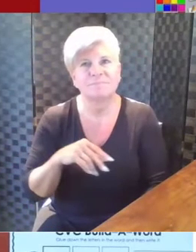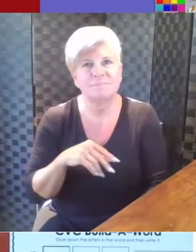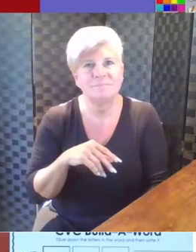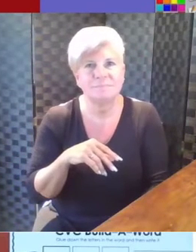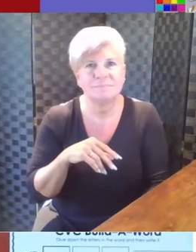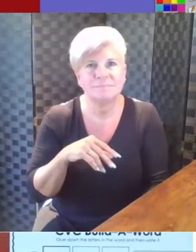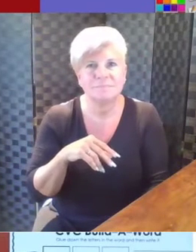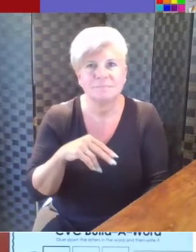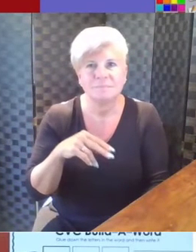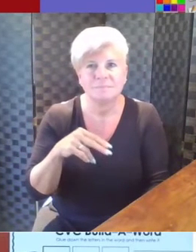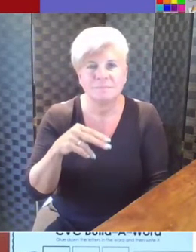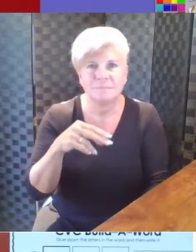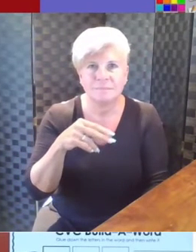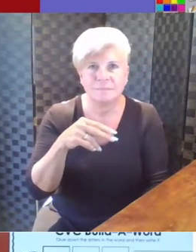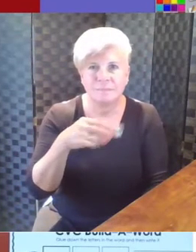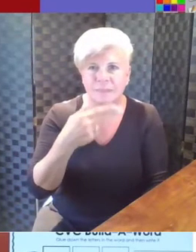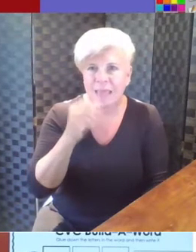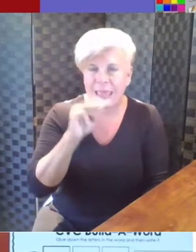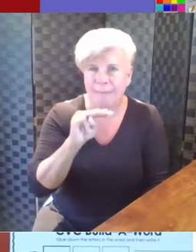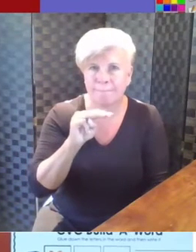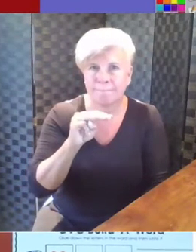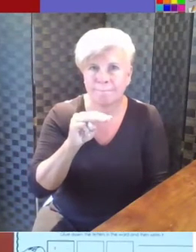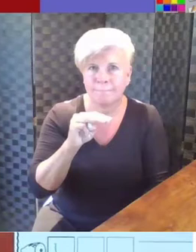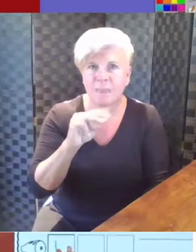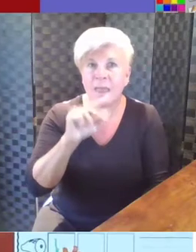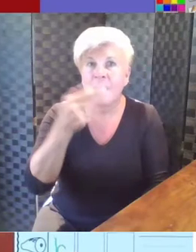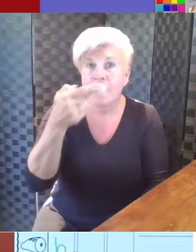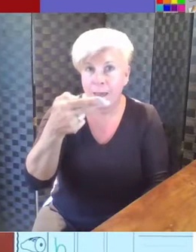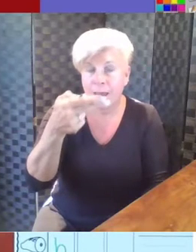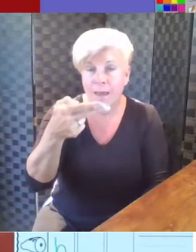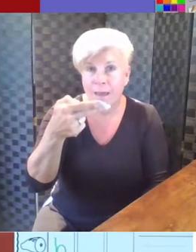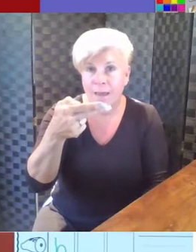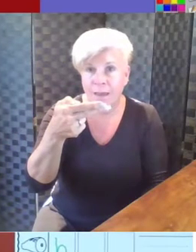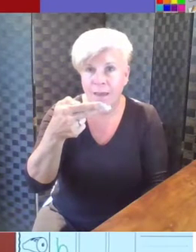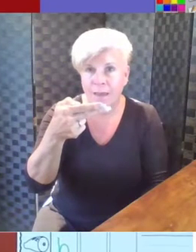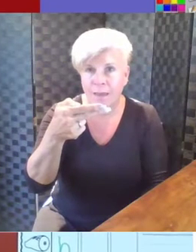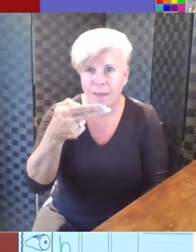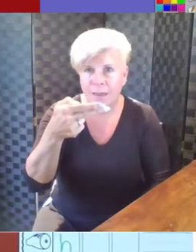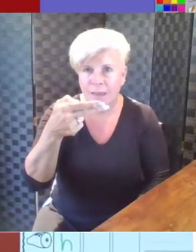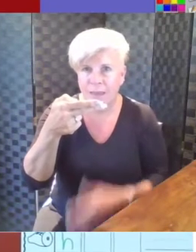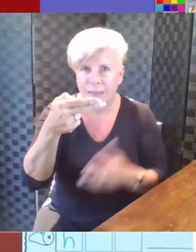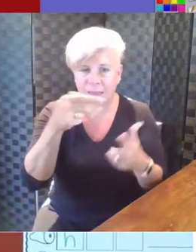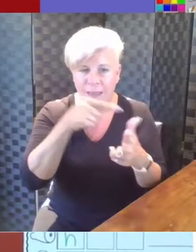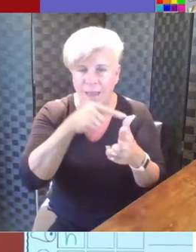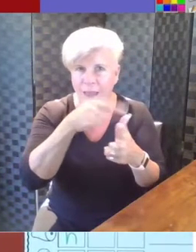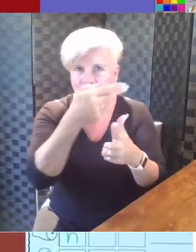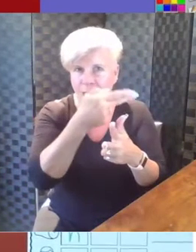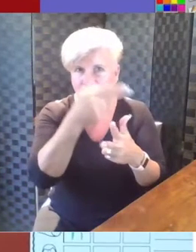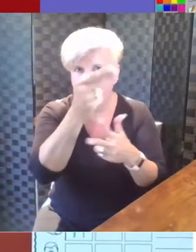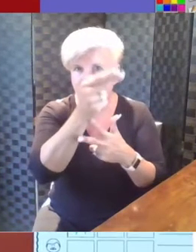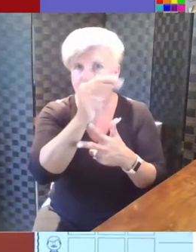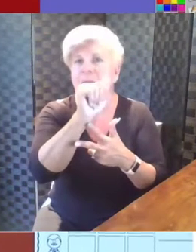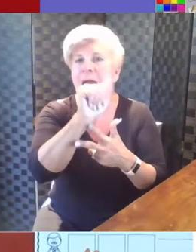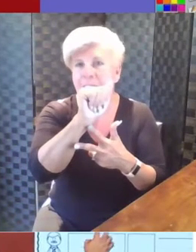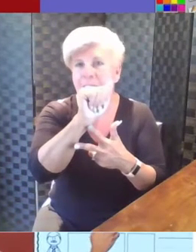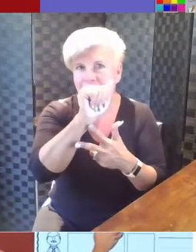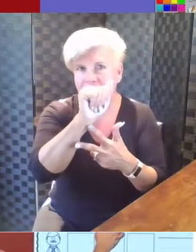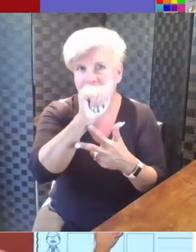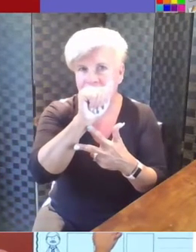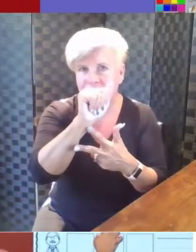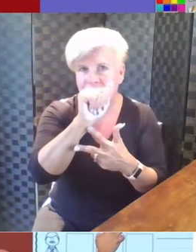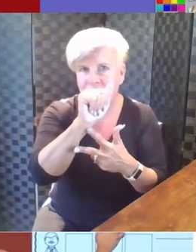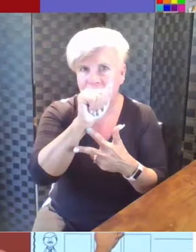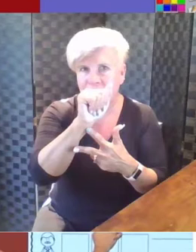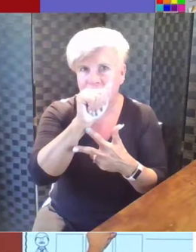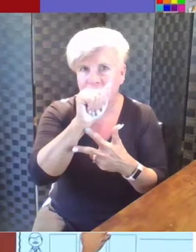my colors. All right, so here's ham. And I told you the first one was huh. But what do you hear in the middle? It's a vowel. Ah.